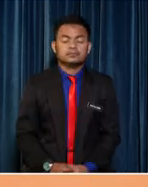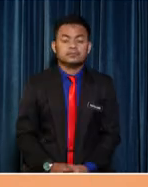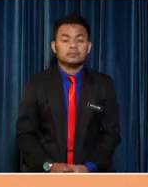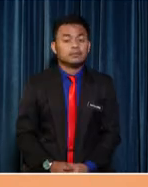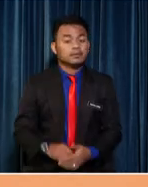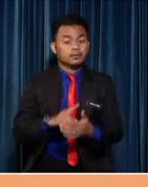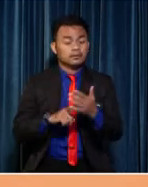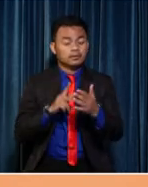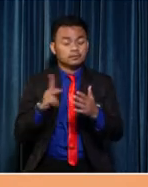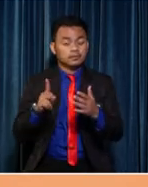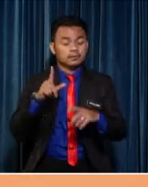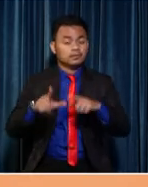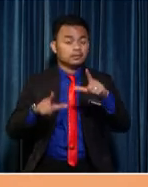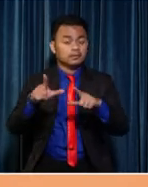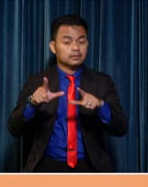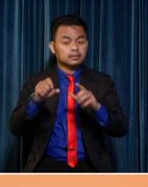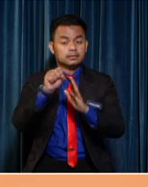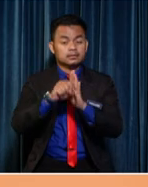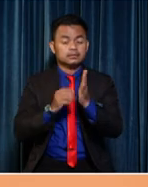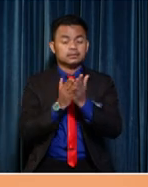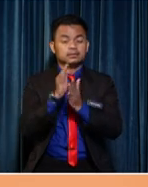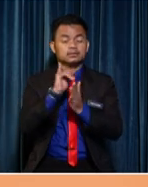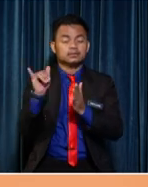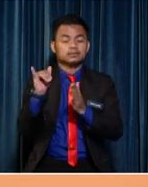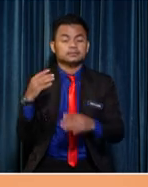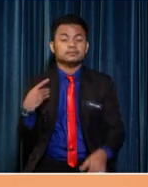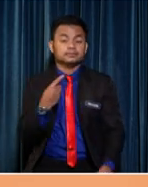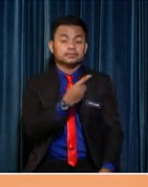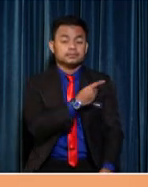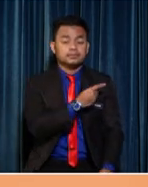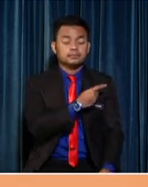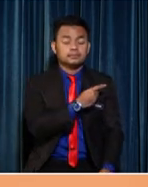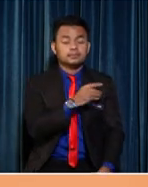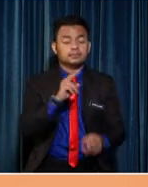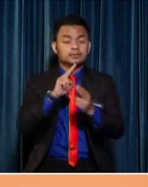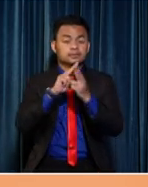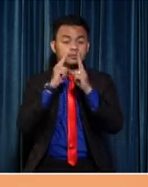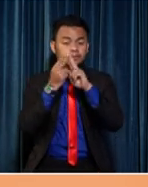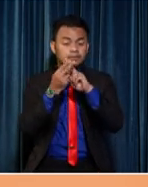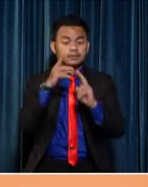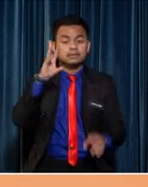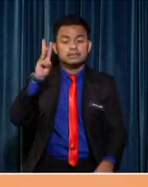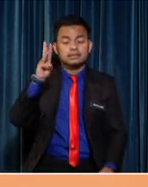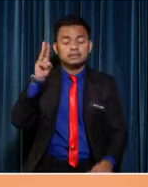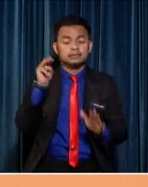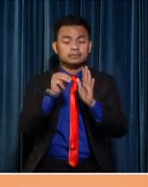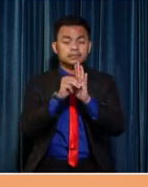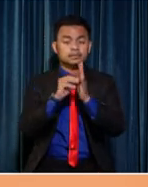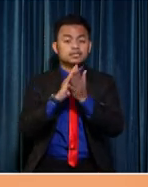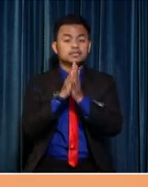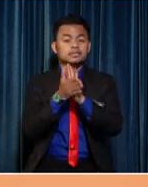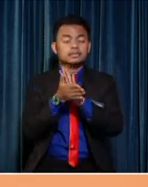What is the next step? We have to convert 6 meters to